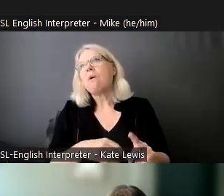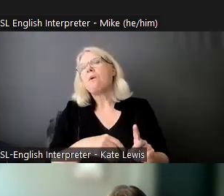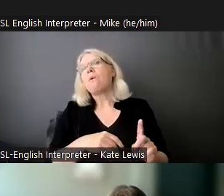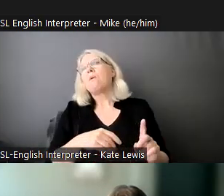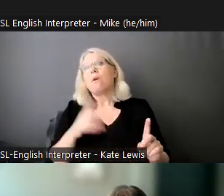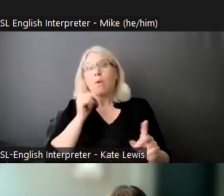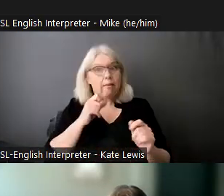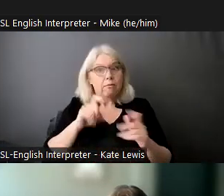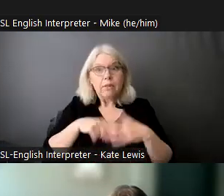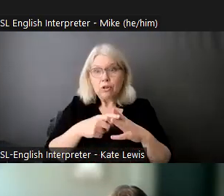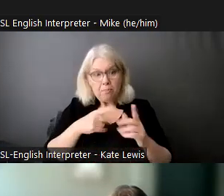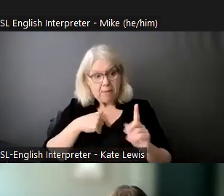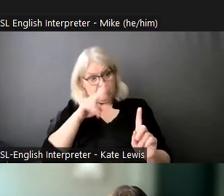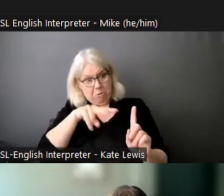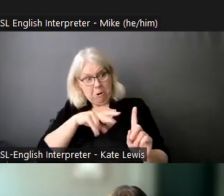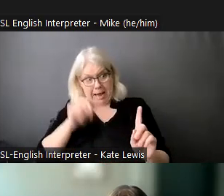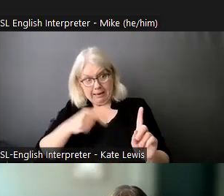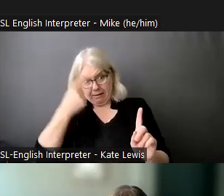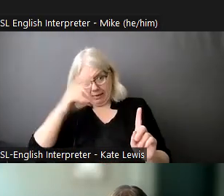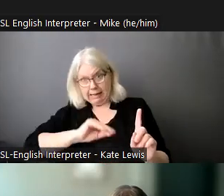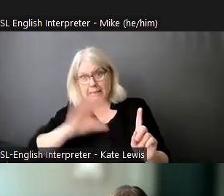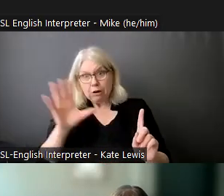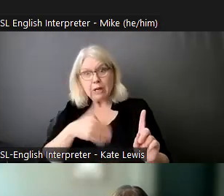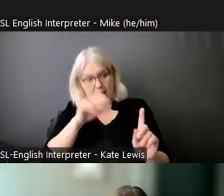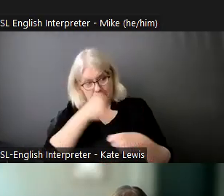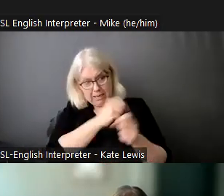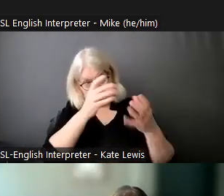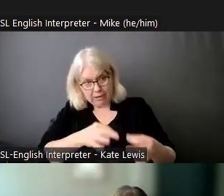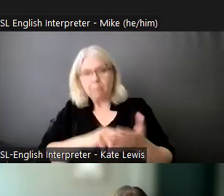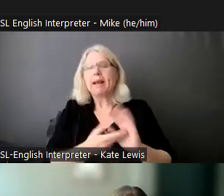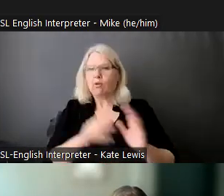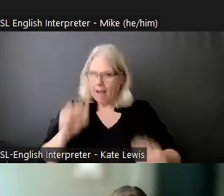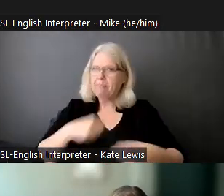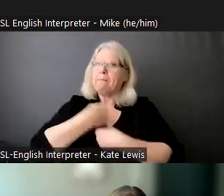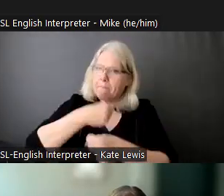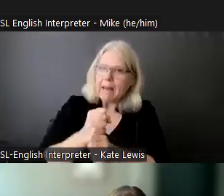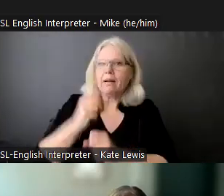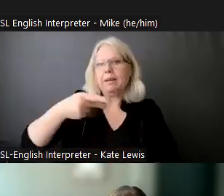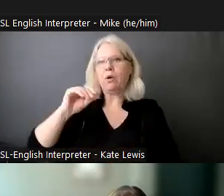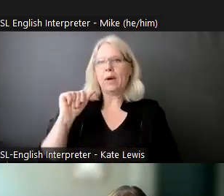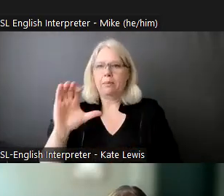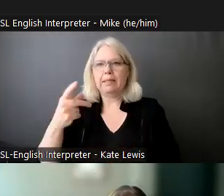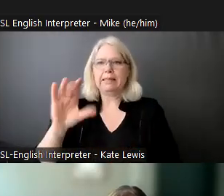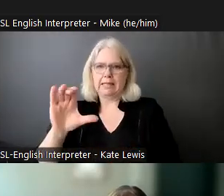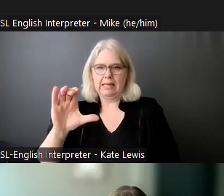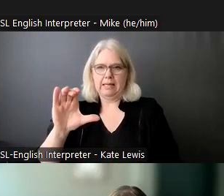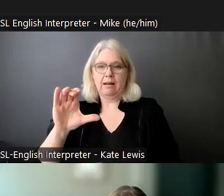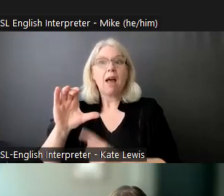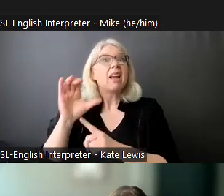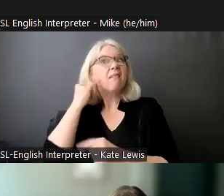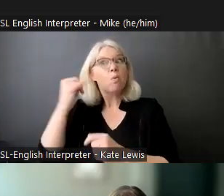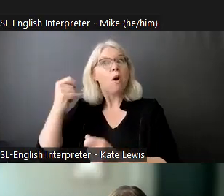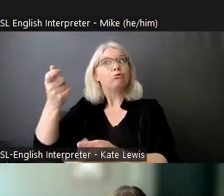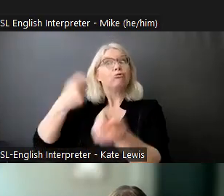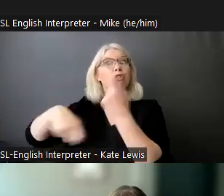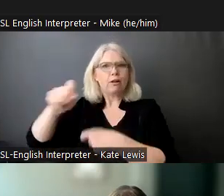revoking the document. Does the person have the ability to understand whether the proposed attorney, so the new person they want to